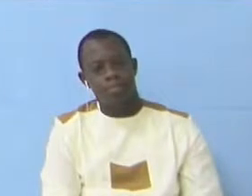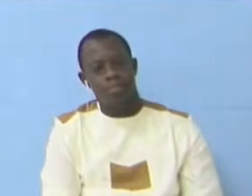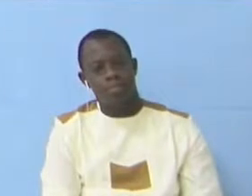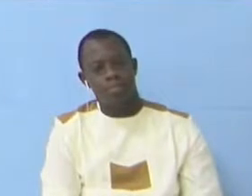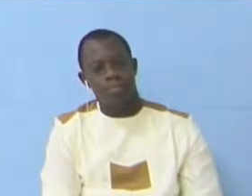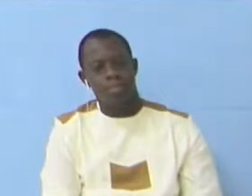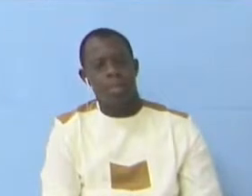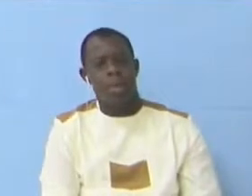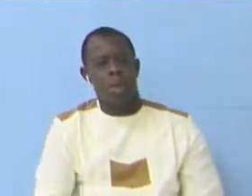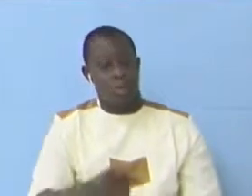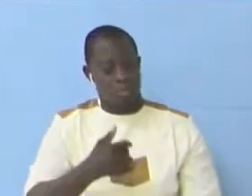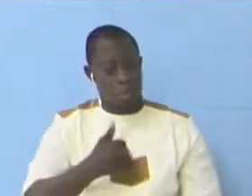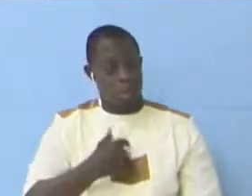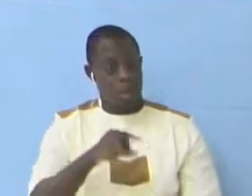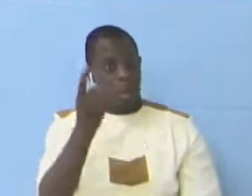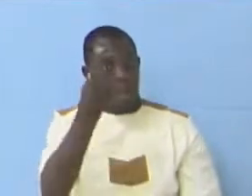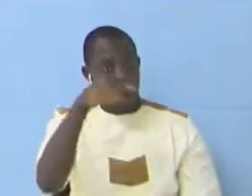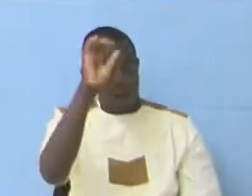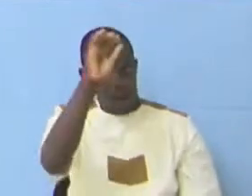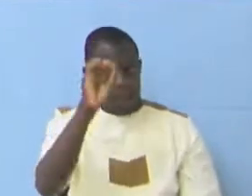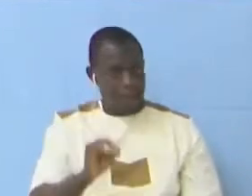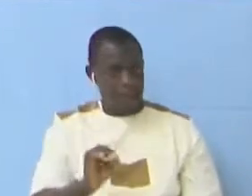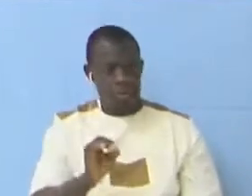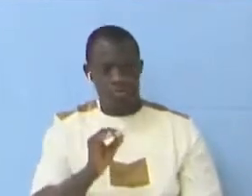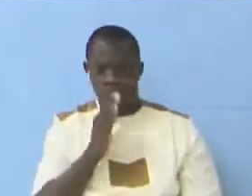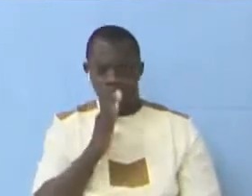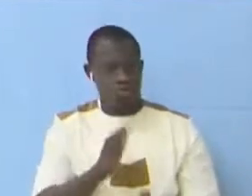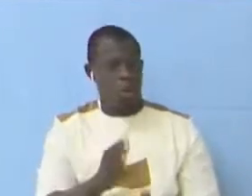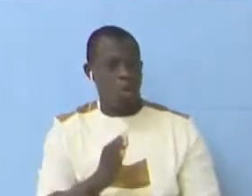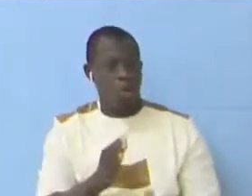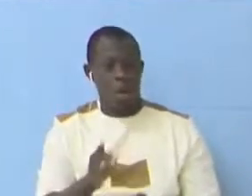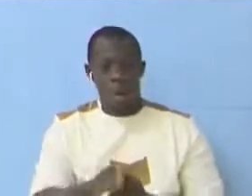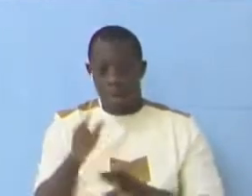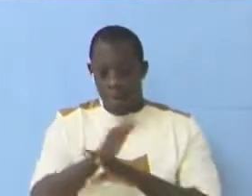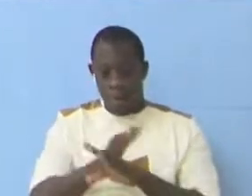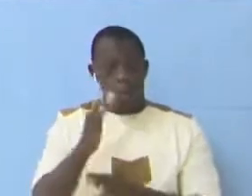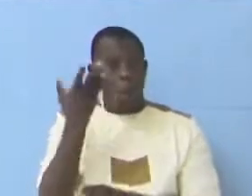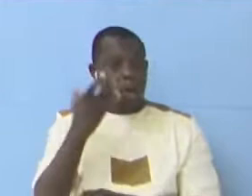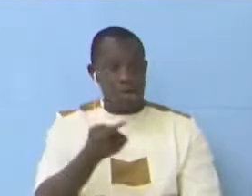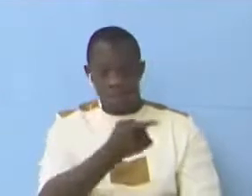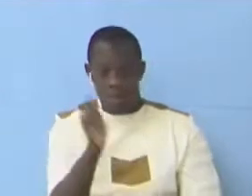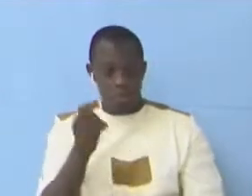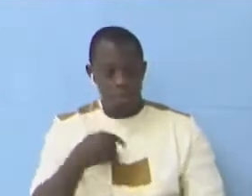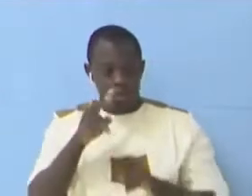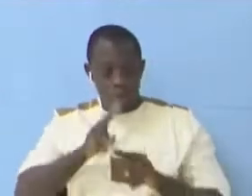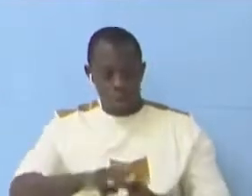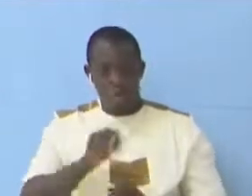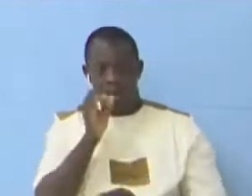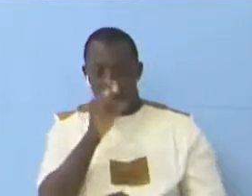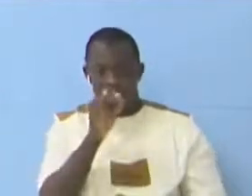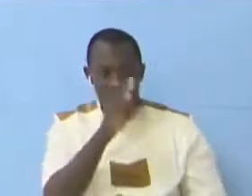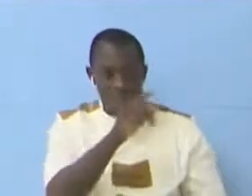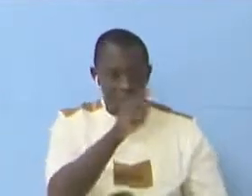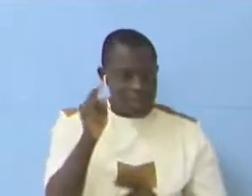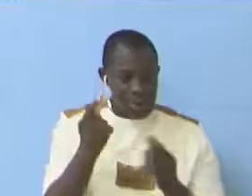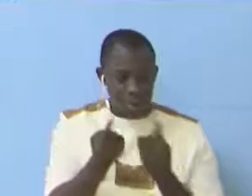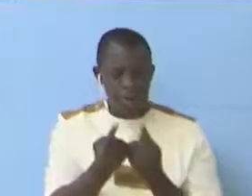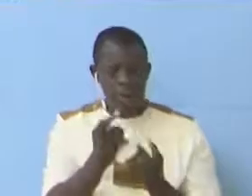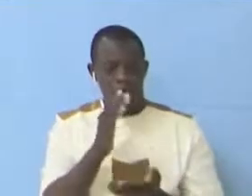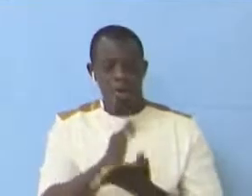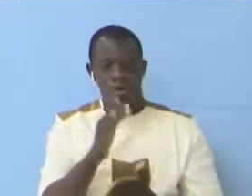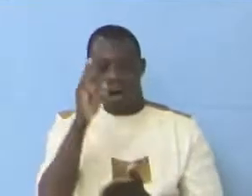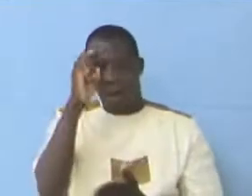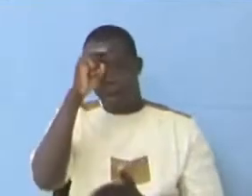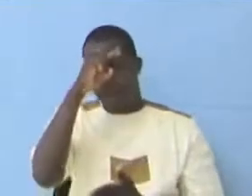I'm 100% sure that even as they were saying this, their conscience would not allow them to rest. am naa